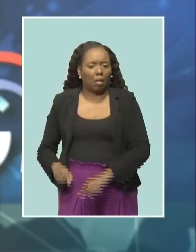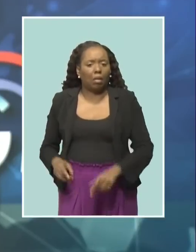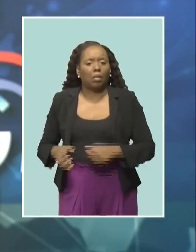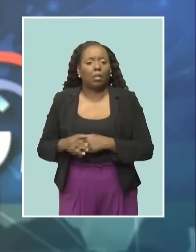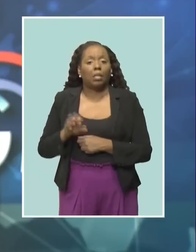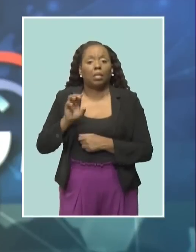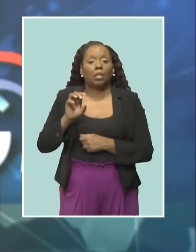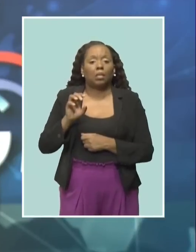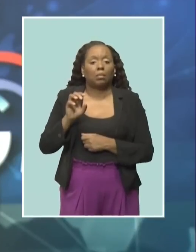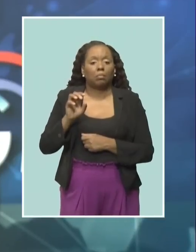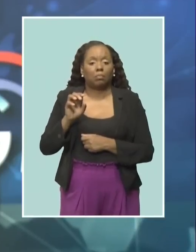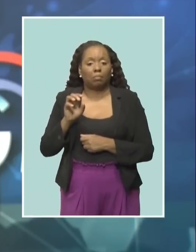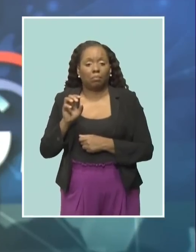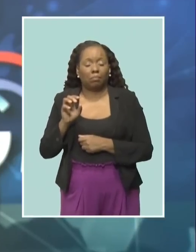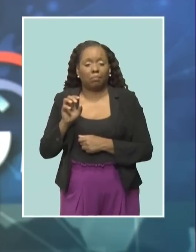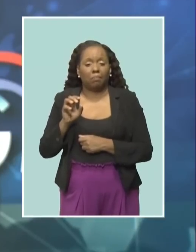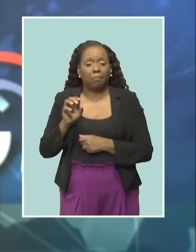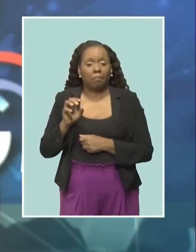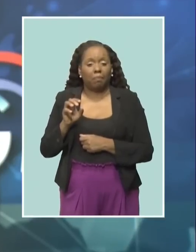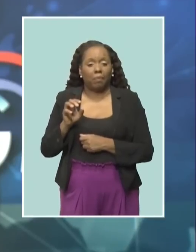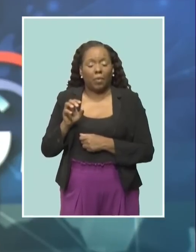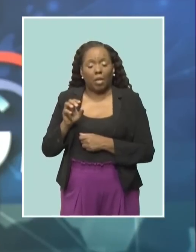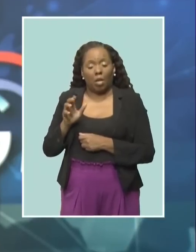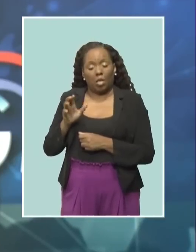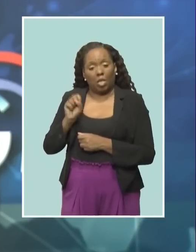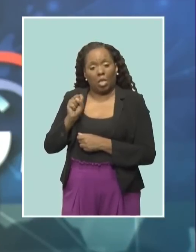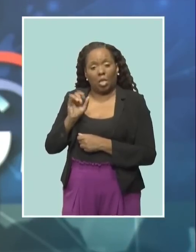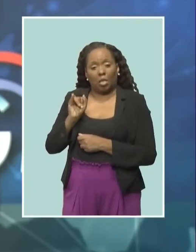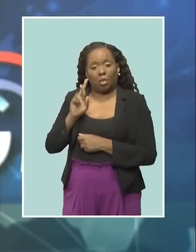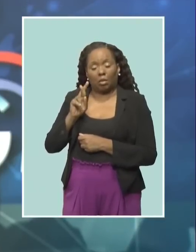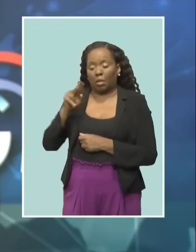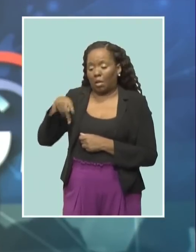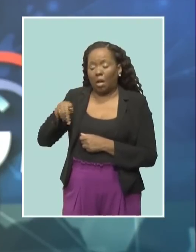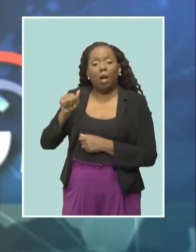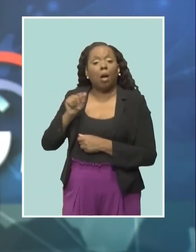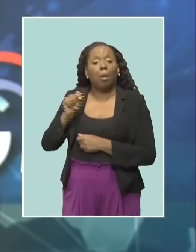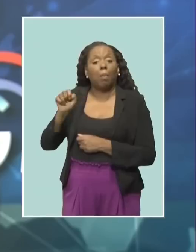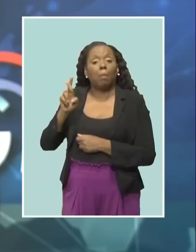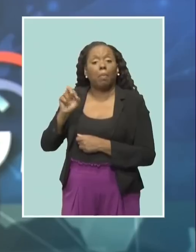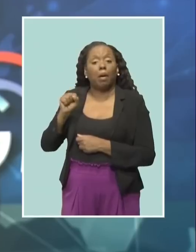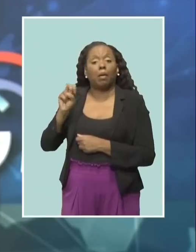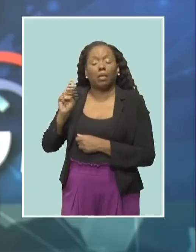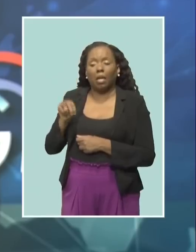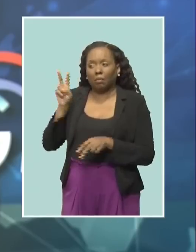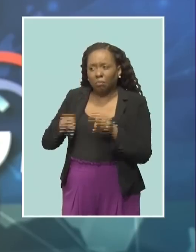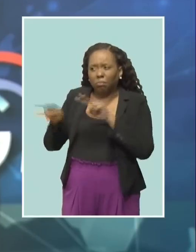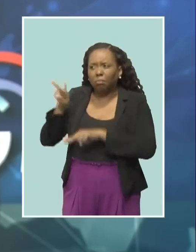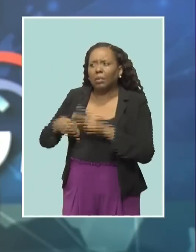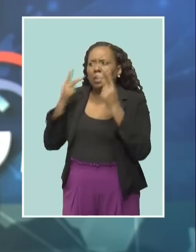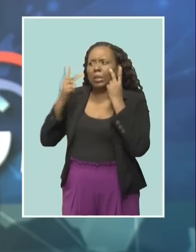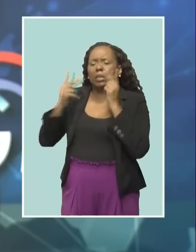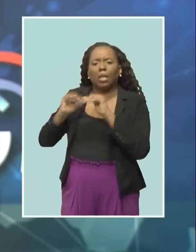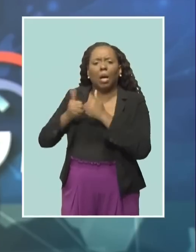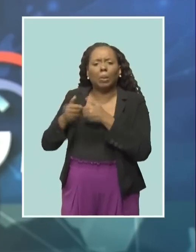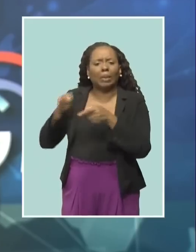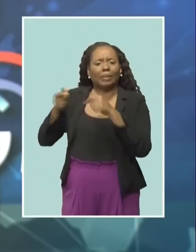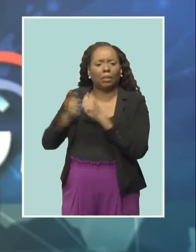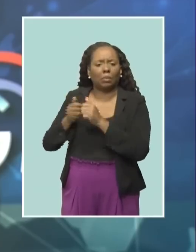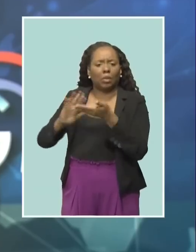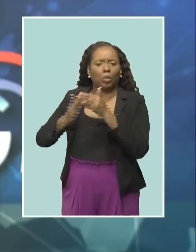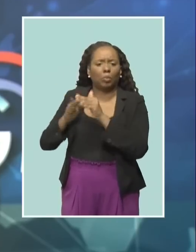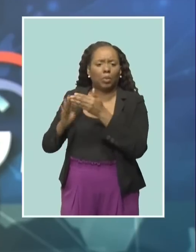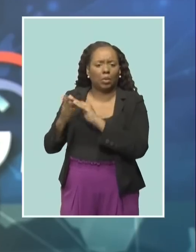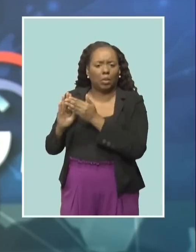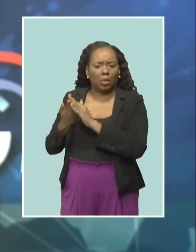to continue consulting as widely as possible to find out how other jurisdictions deal with community-based mediation. He